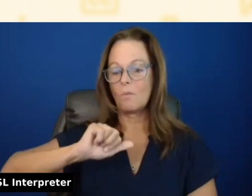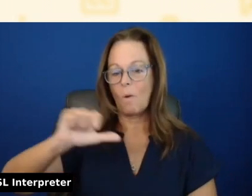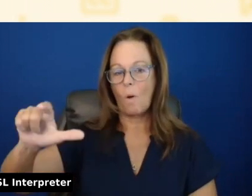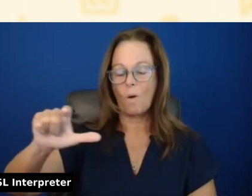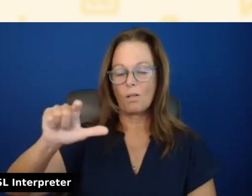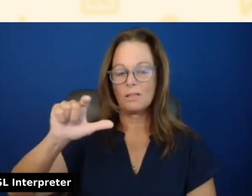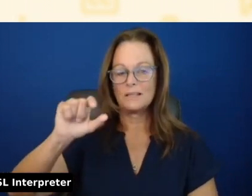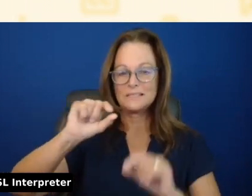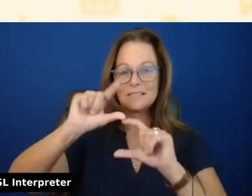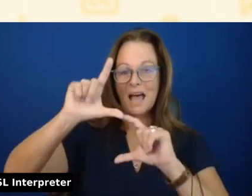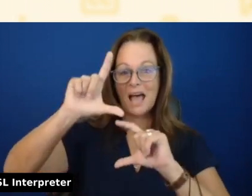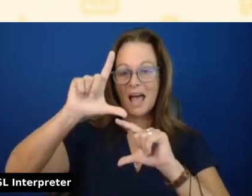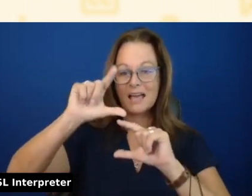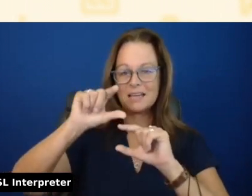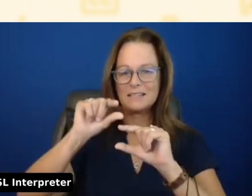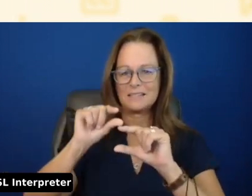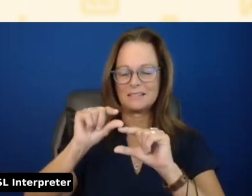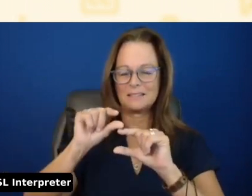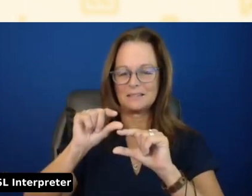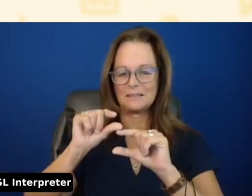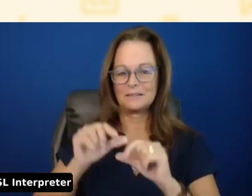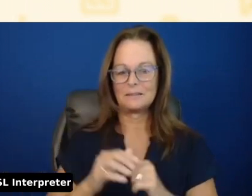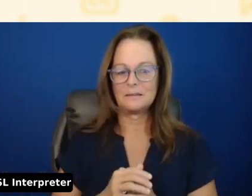this not supported as well as inline?